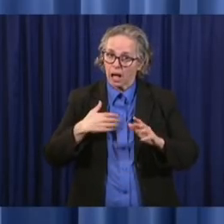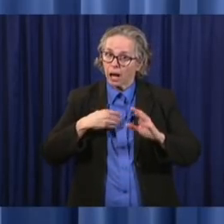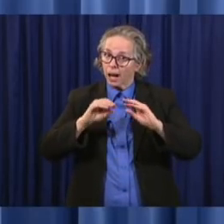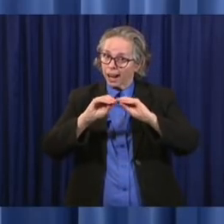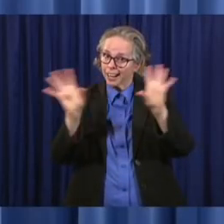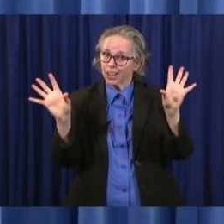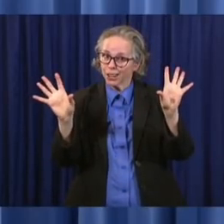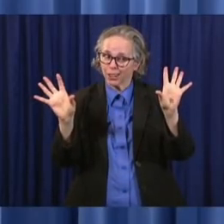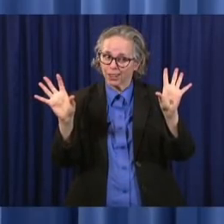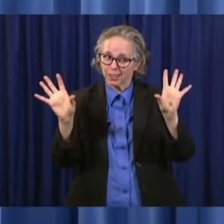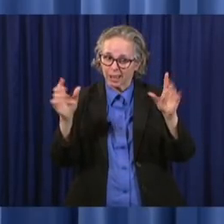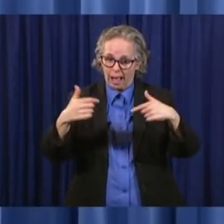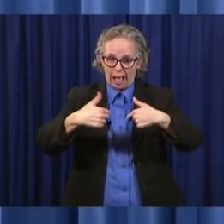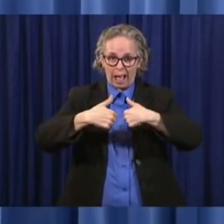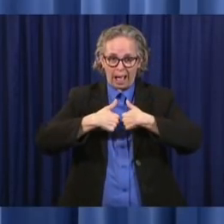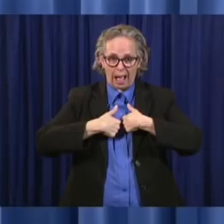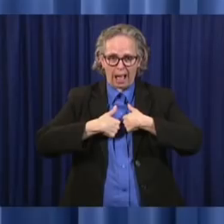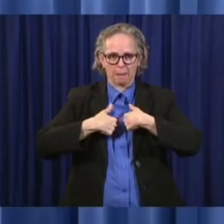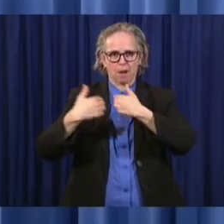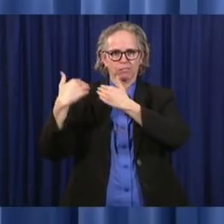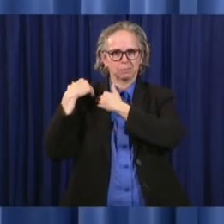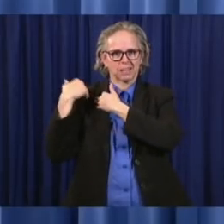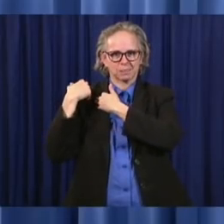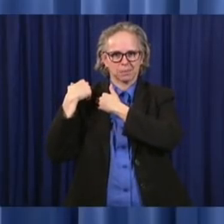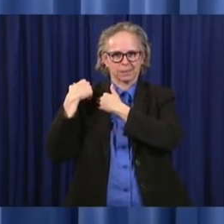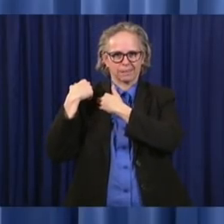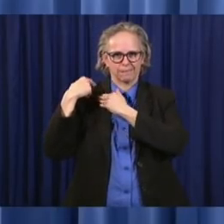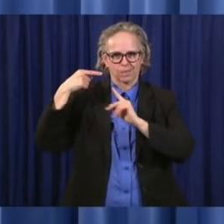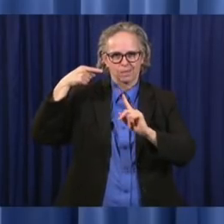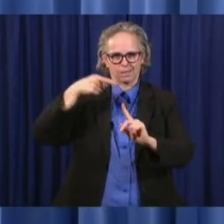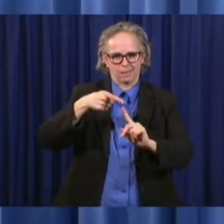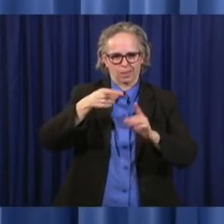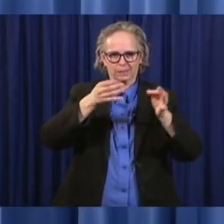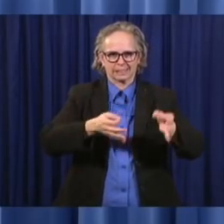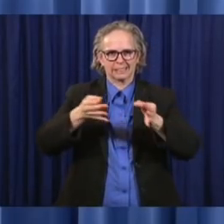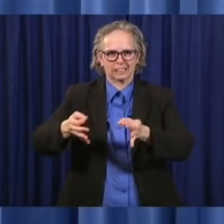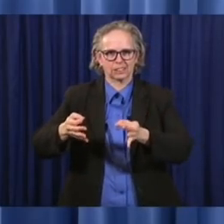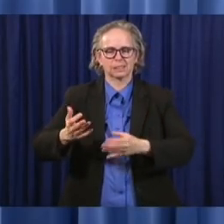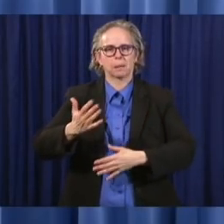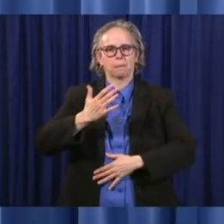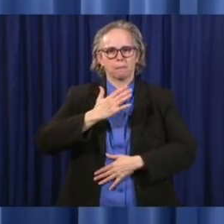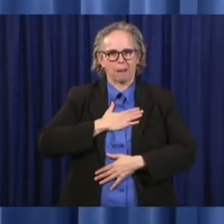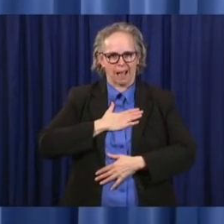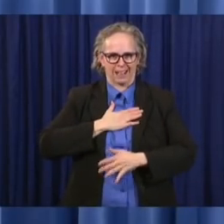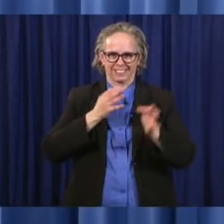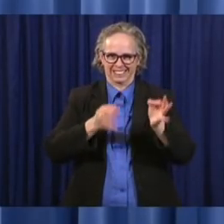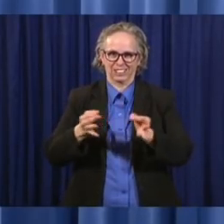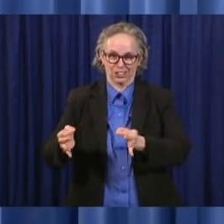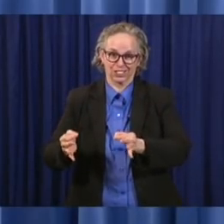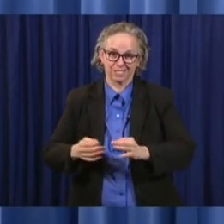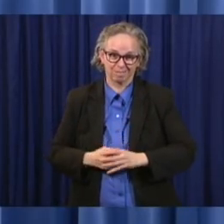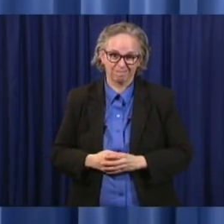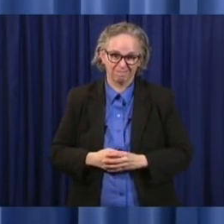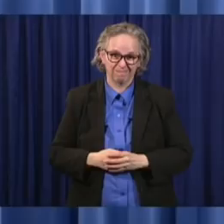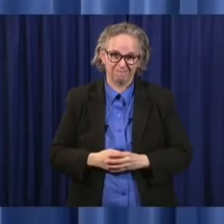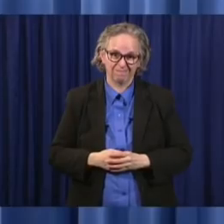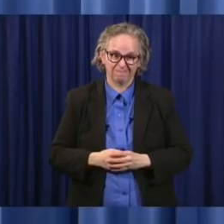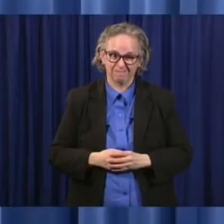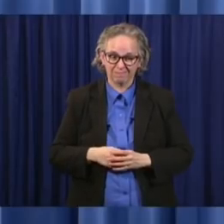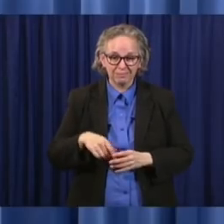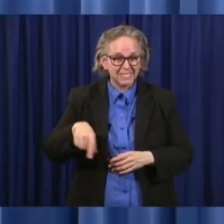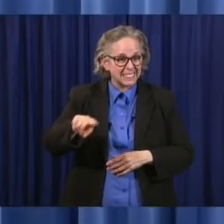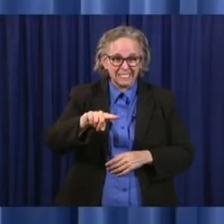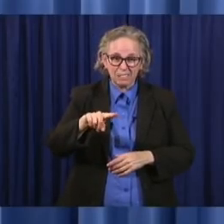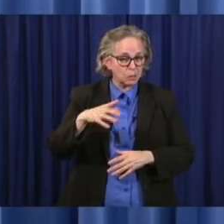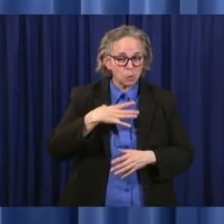stops with me. These decisions are my decisions, and when people don't like them, they